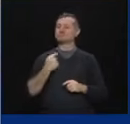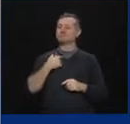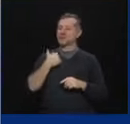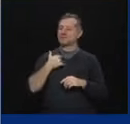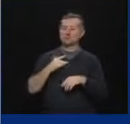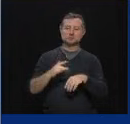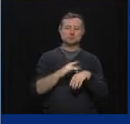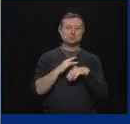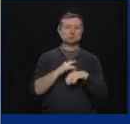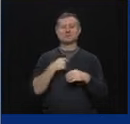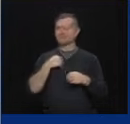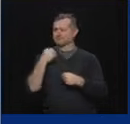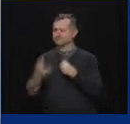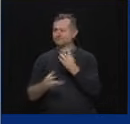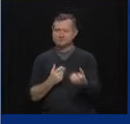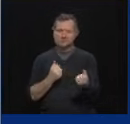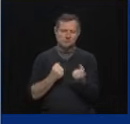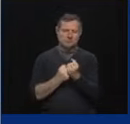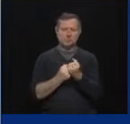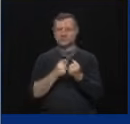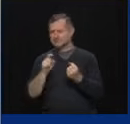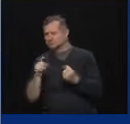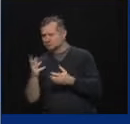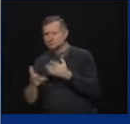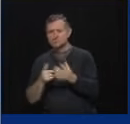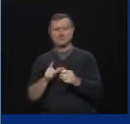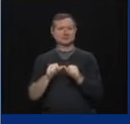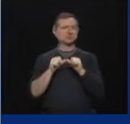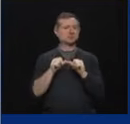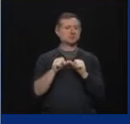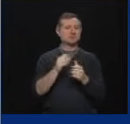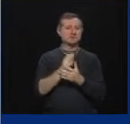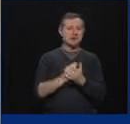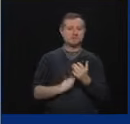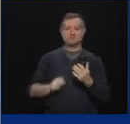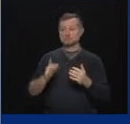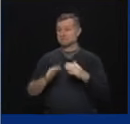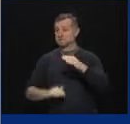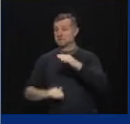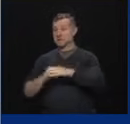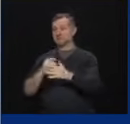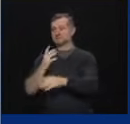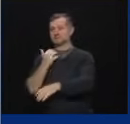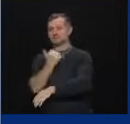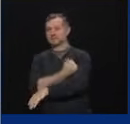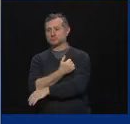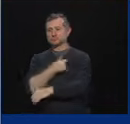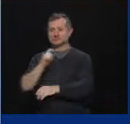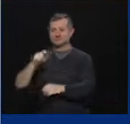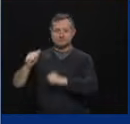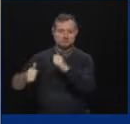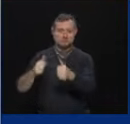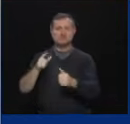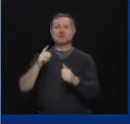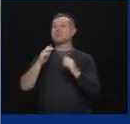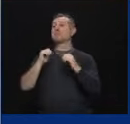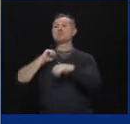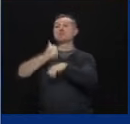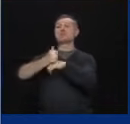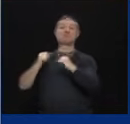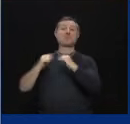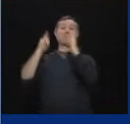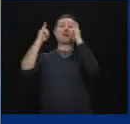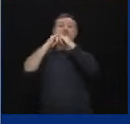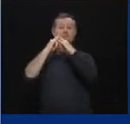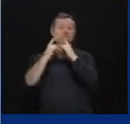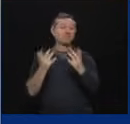back them up. We can continue some of our mass vaccination sites to make it easier on people, pop-ups, some drive-throughs. We'll keep that going.